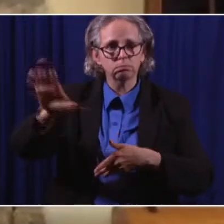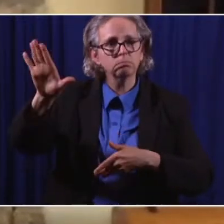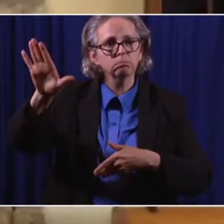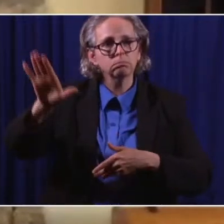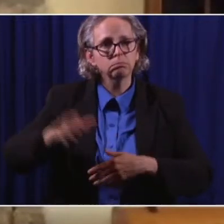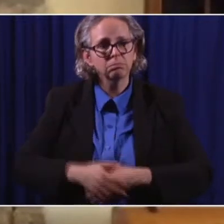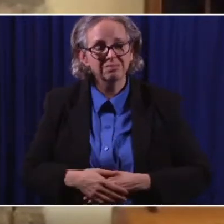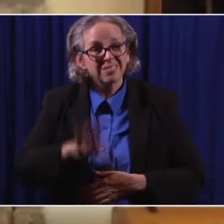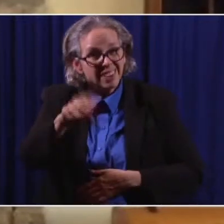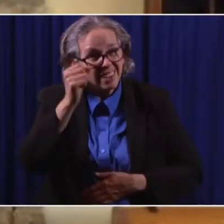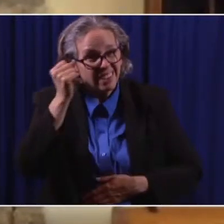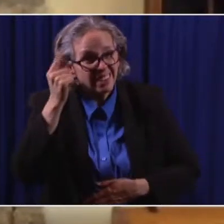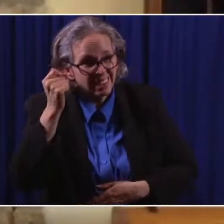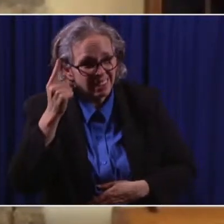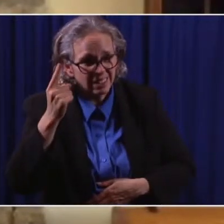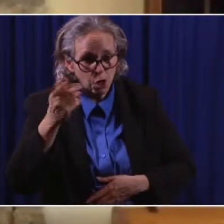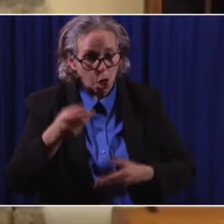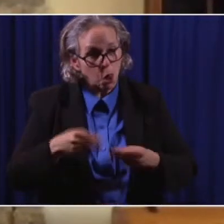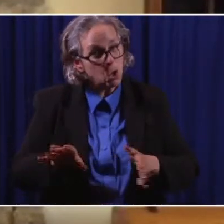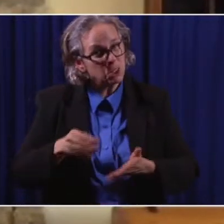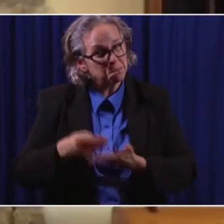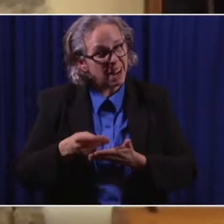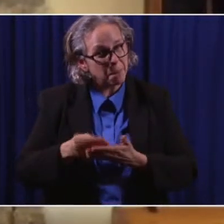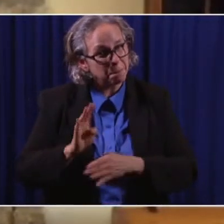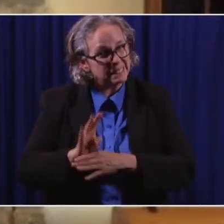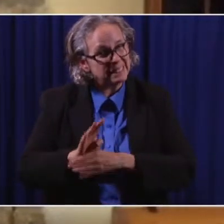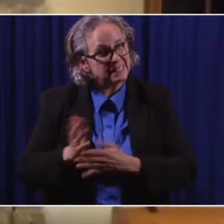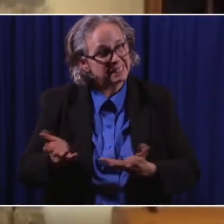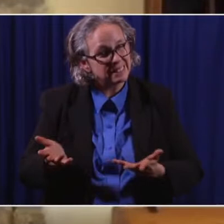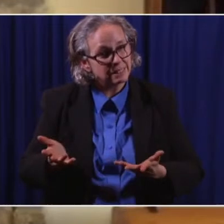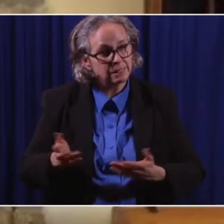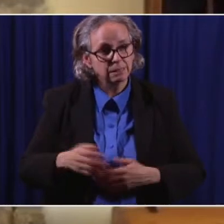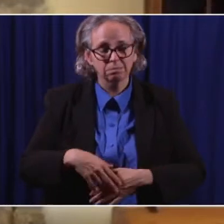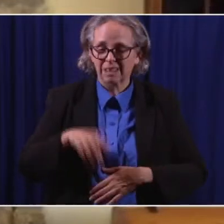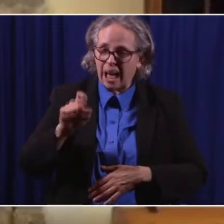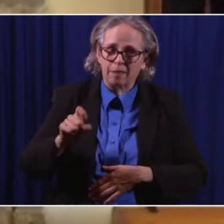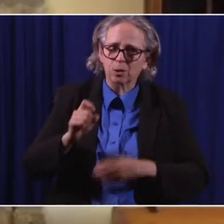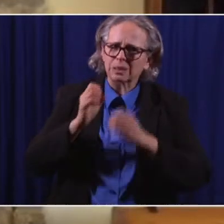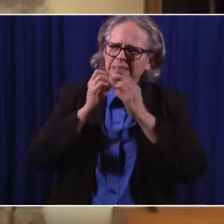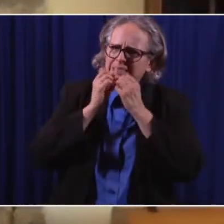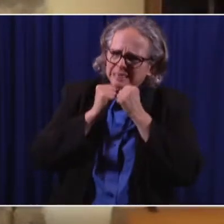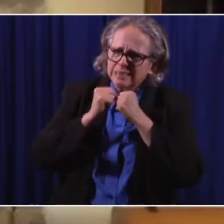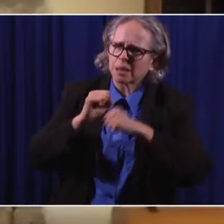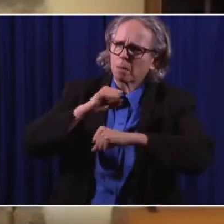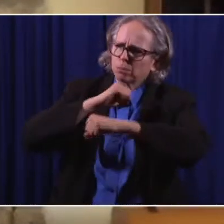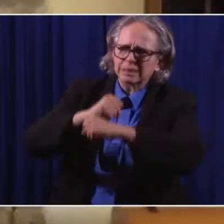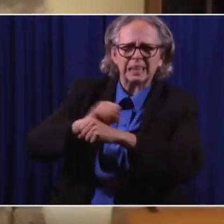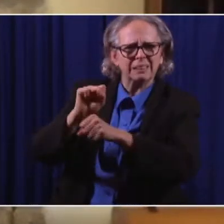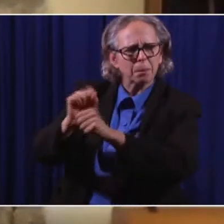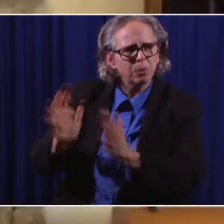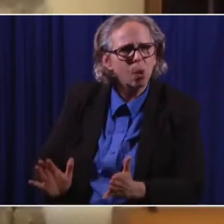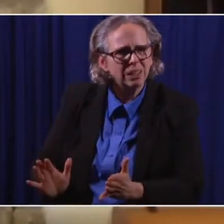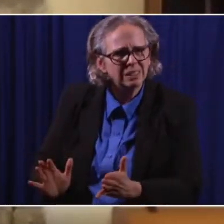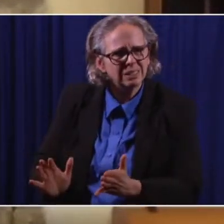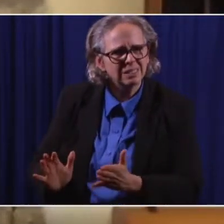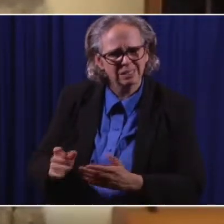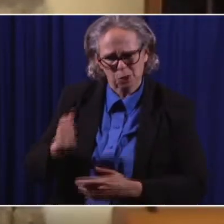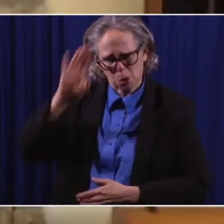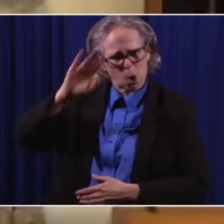again, you've got an obligation to protect your employees, and they're the ones who are on the front